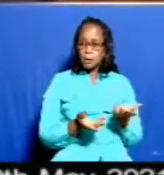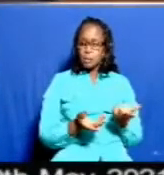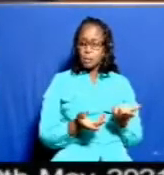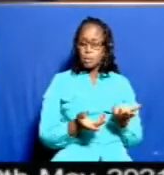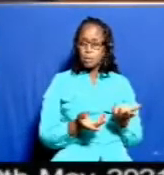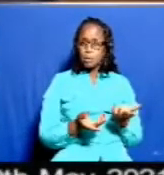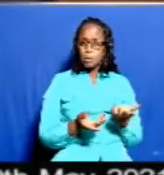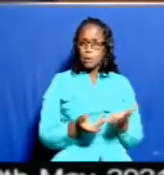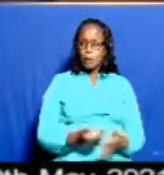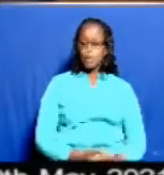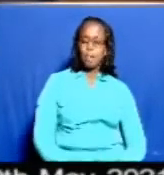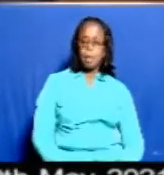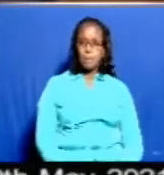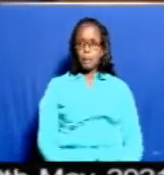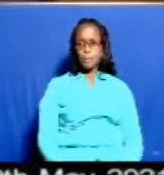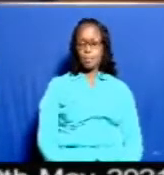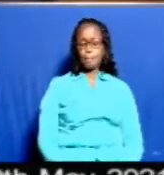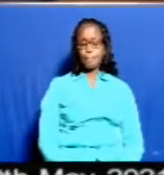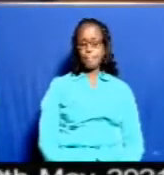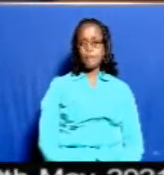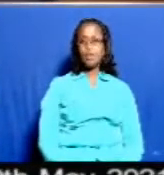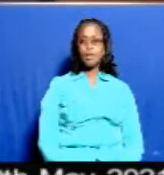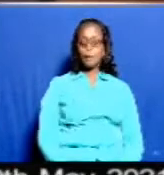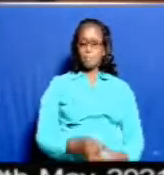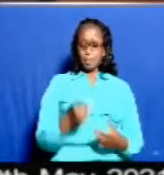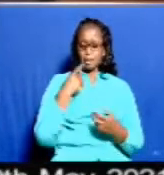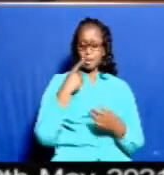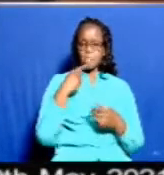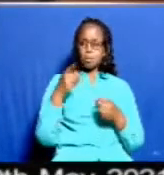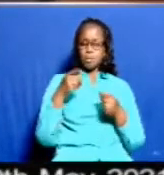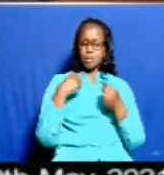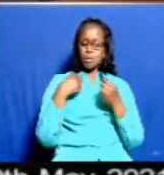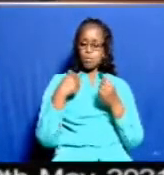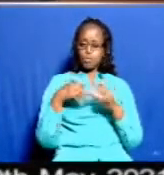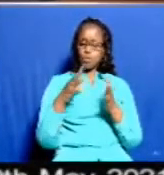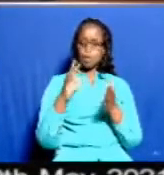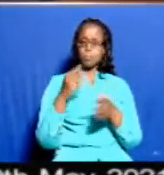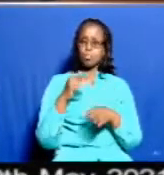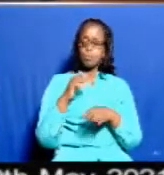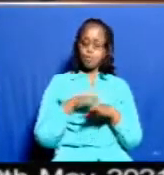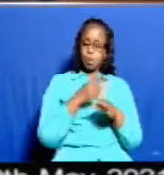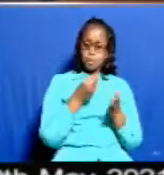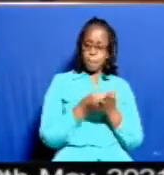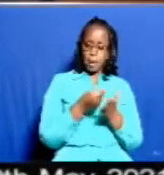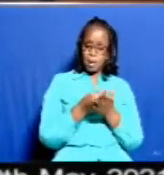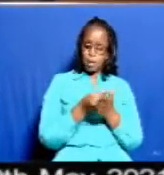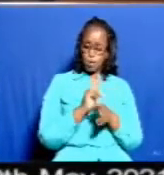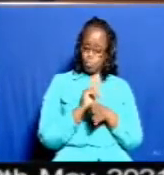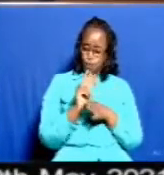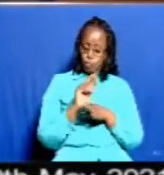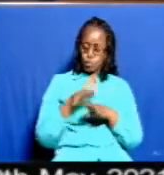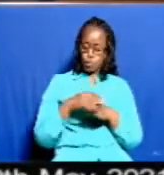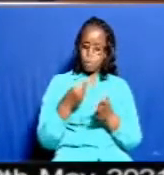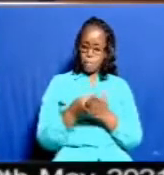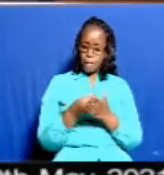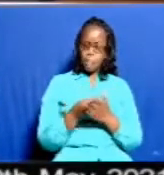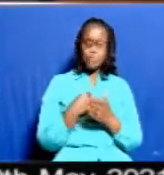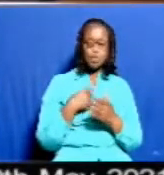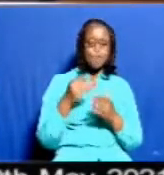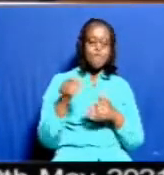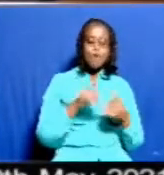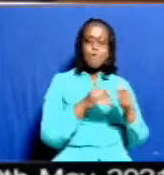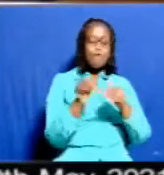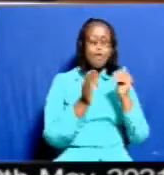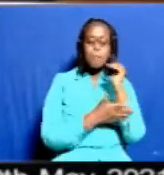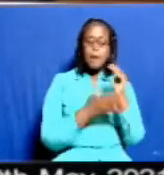Because to me, that is using good money to chase bad money. And at the end of the day, I